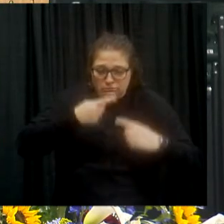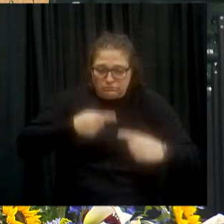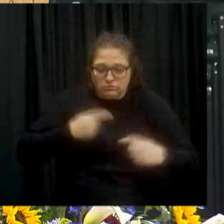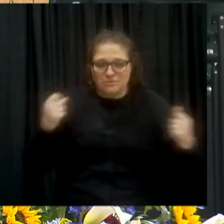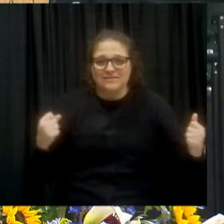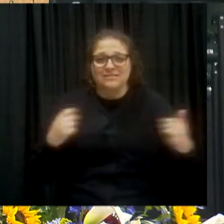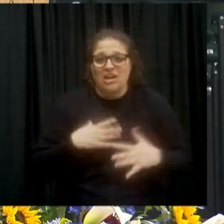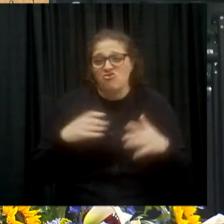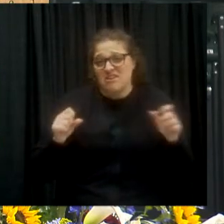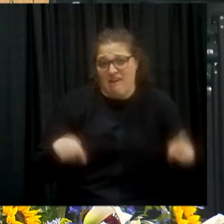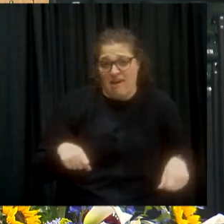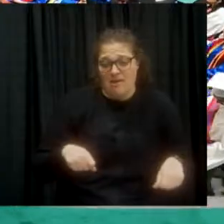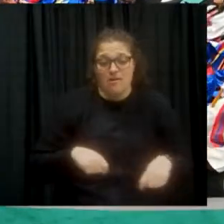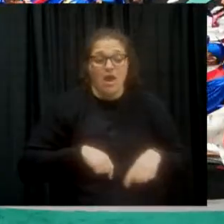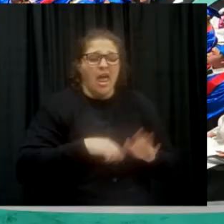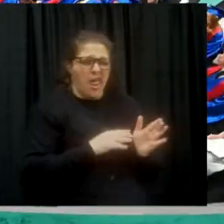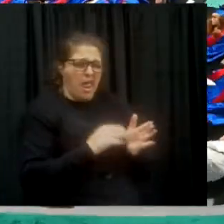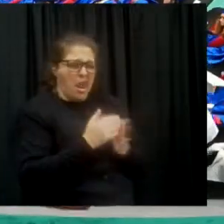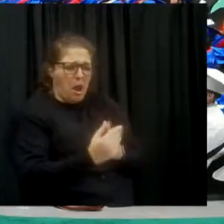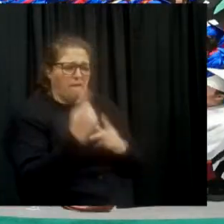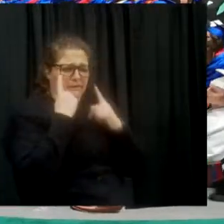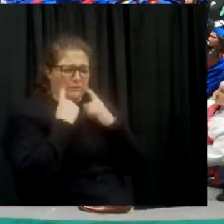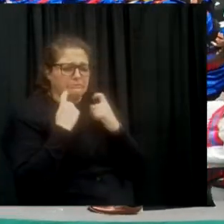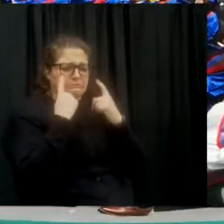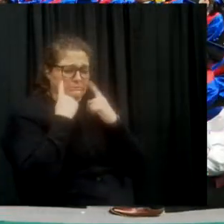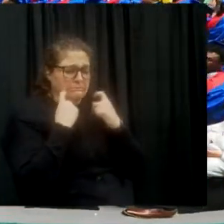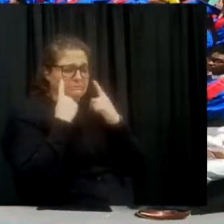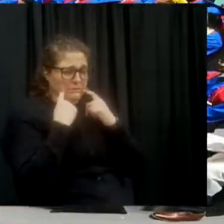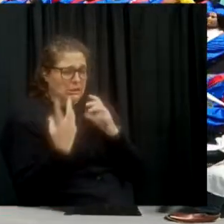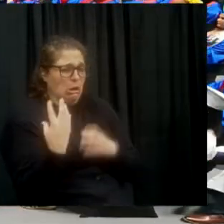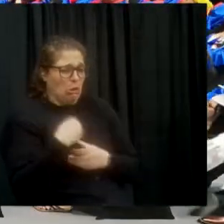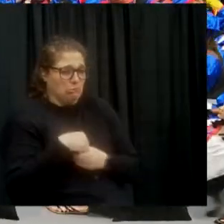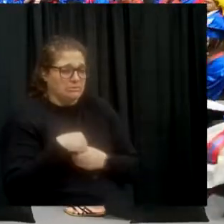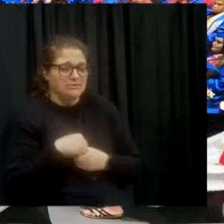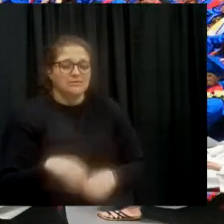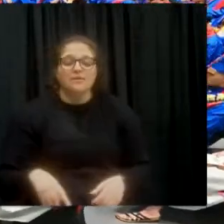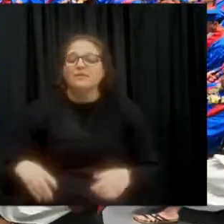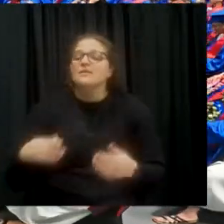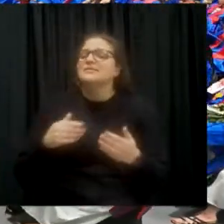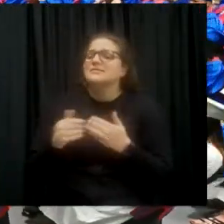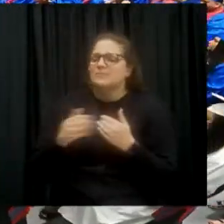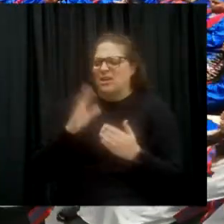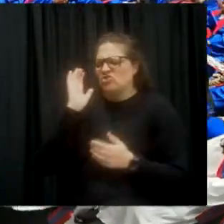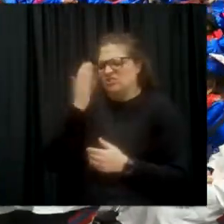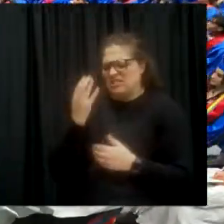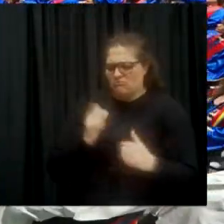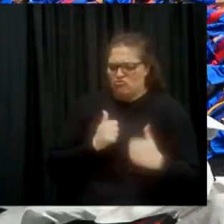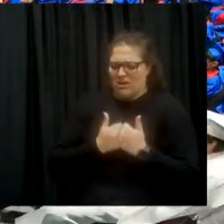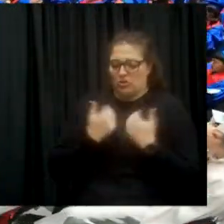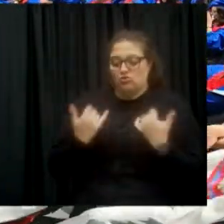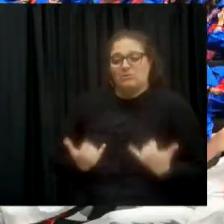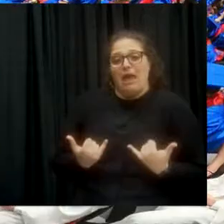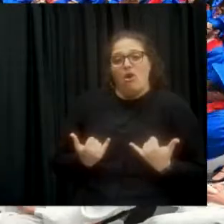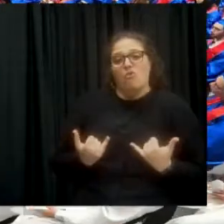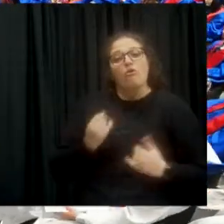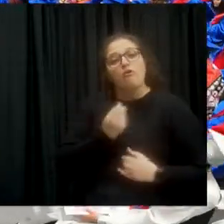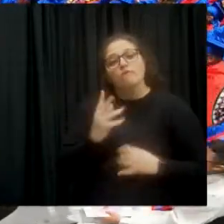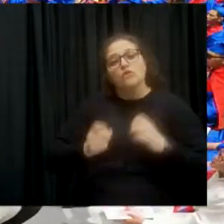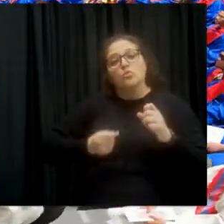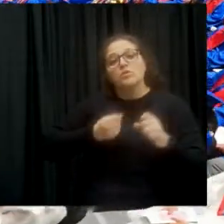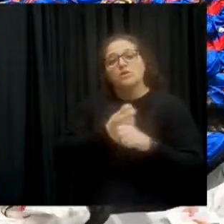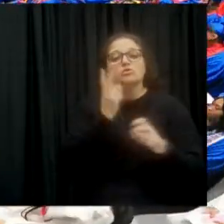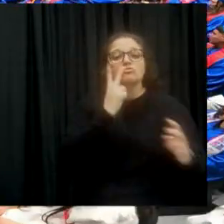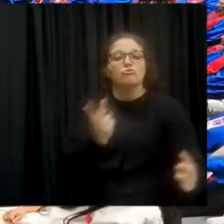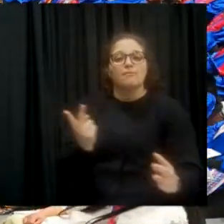scary. And there are often tears involved. Despite how hard this seems now, I know in a few years we'll all